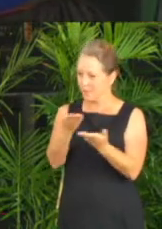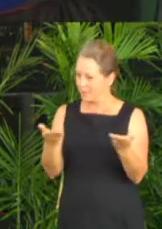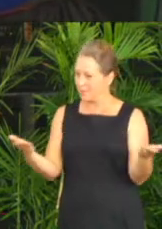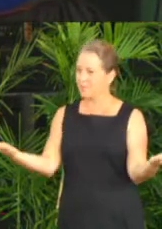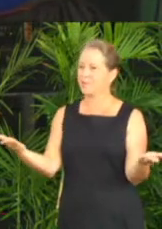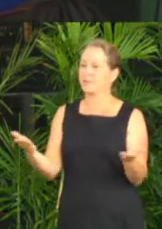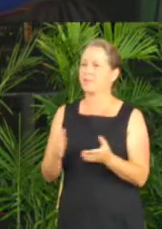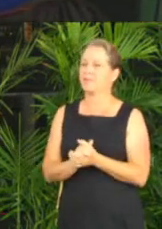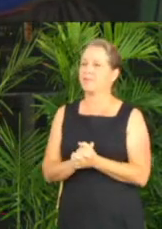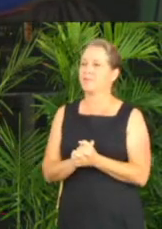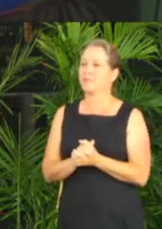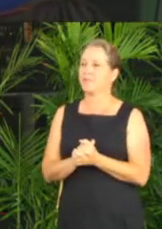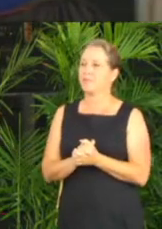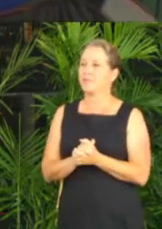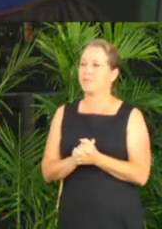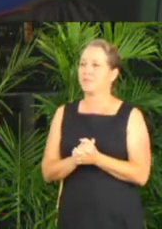today.